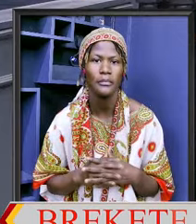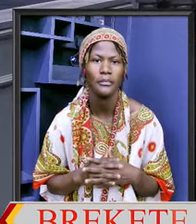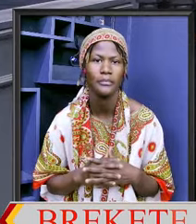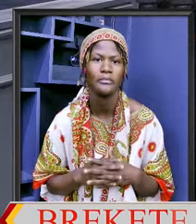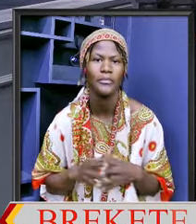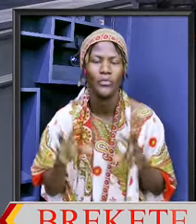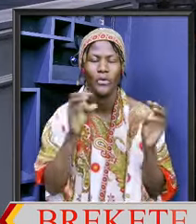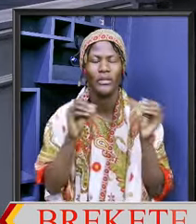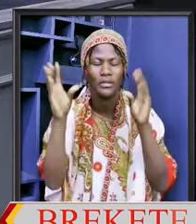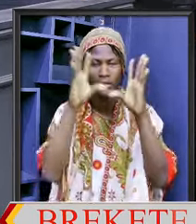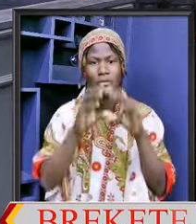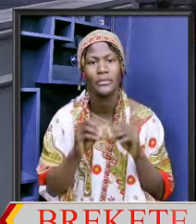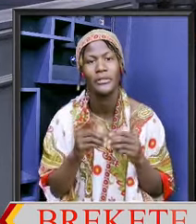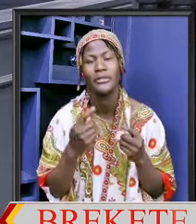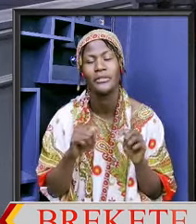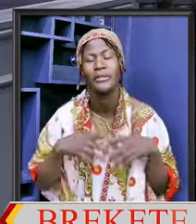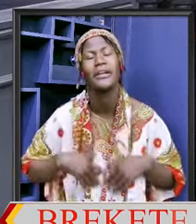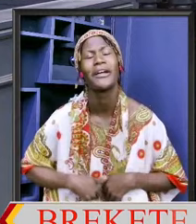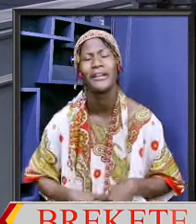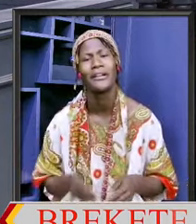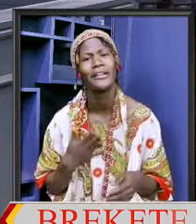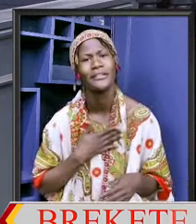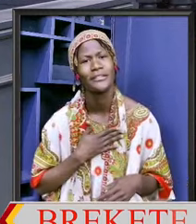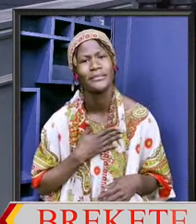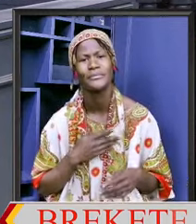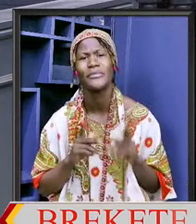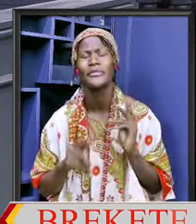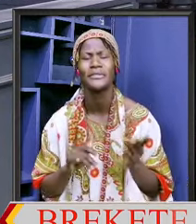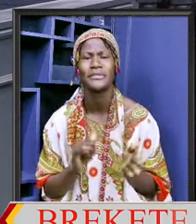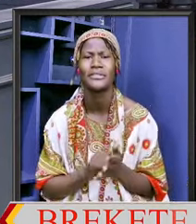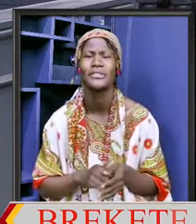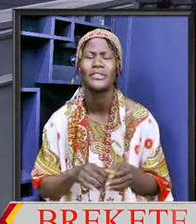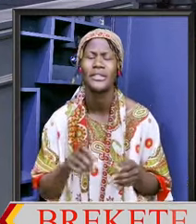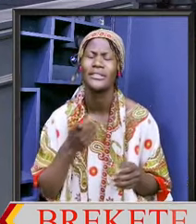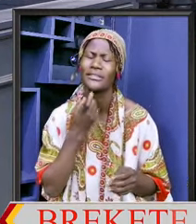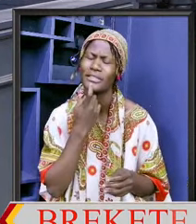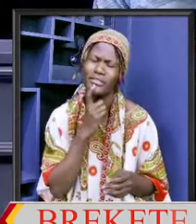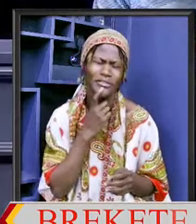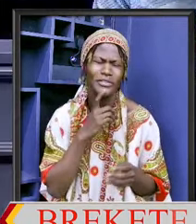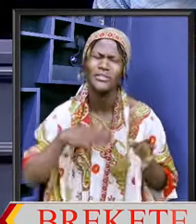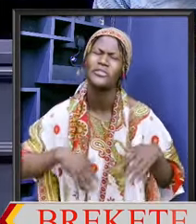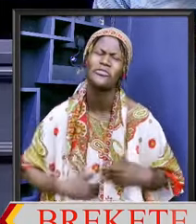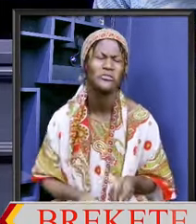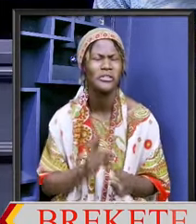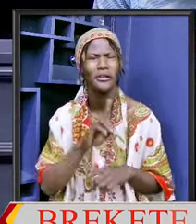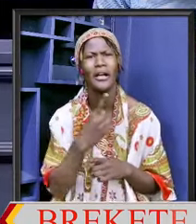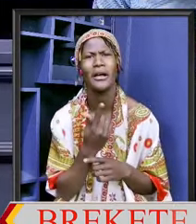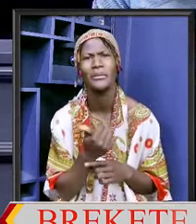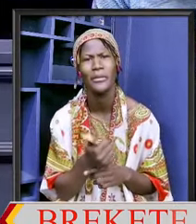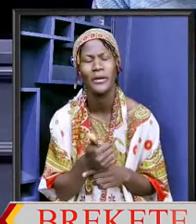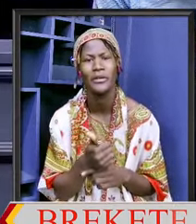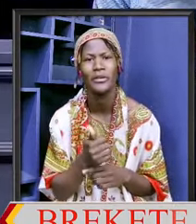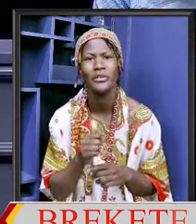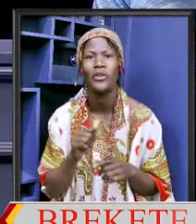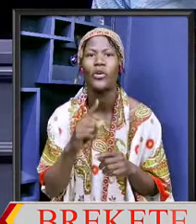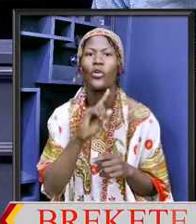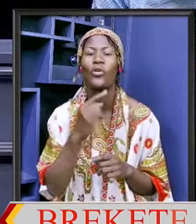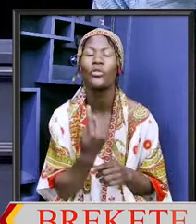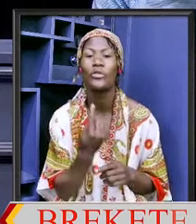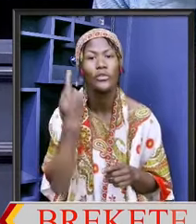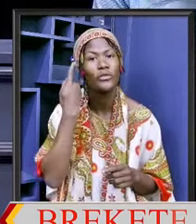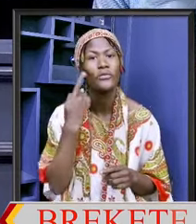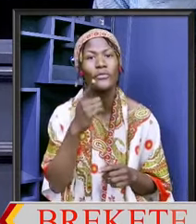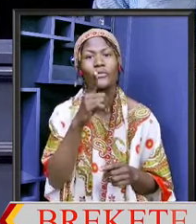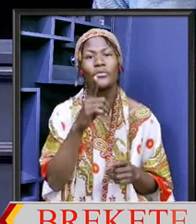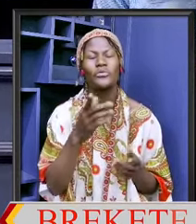But then, President, this one tire me. Now, personally, you did very, very worried, visibly worried about, and only to come out, come